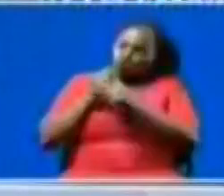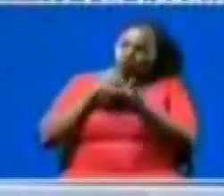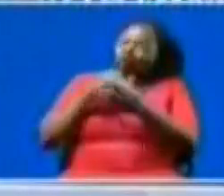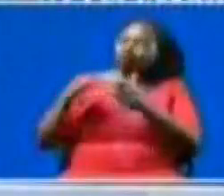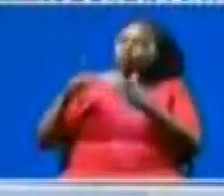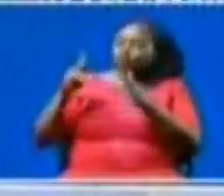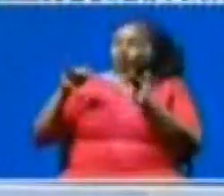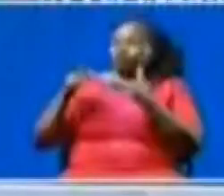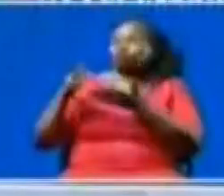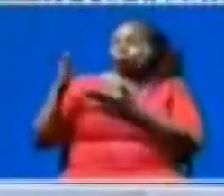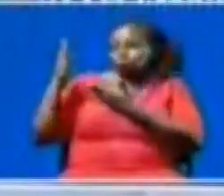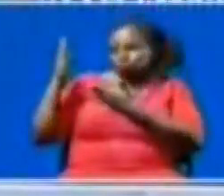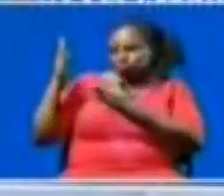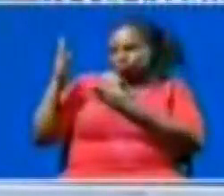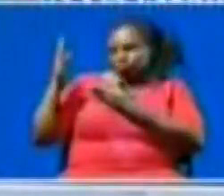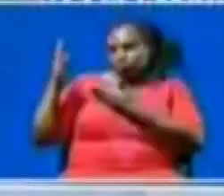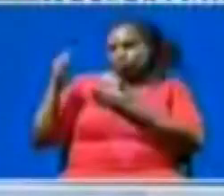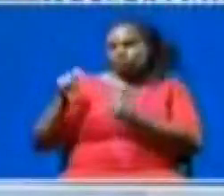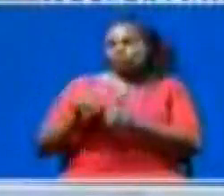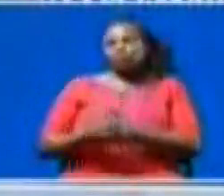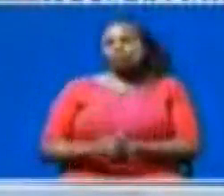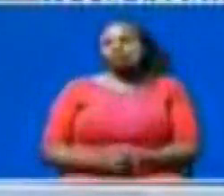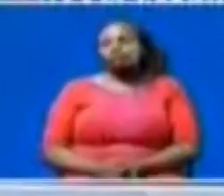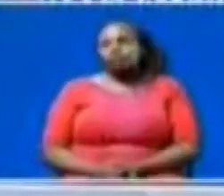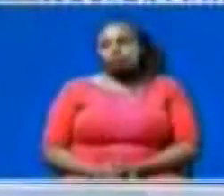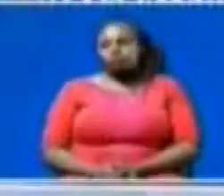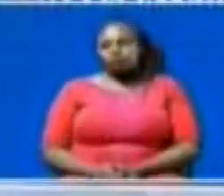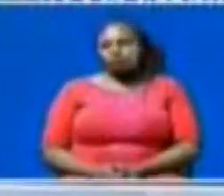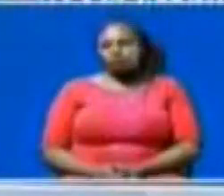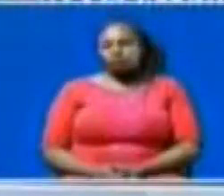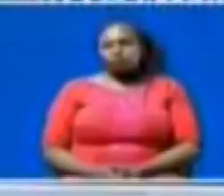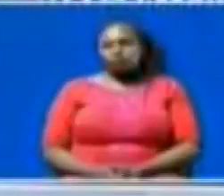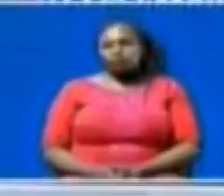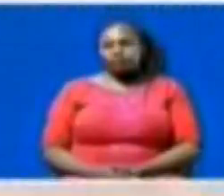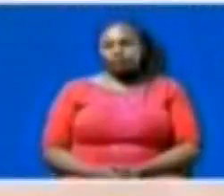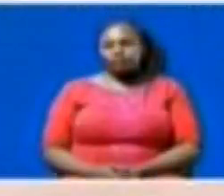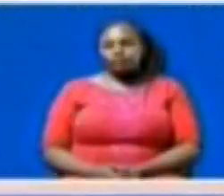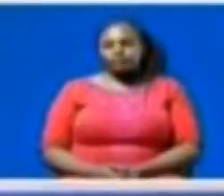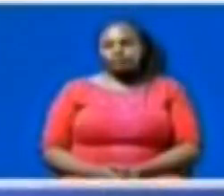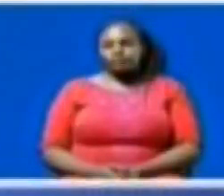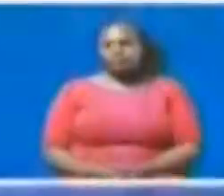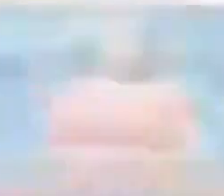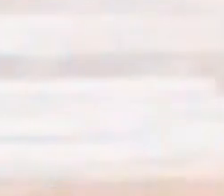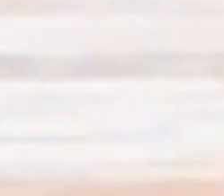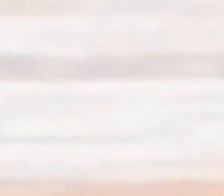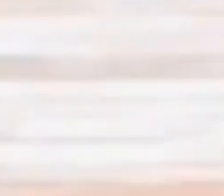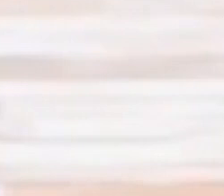it. Here's Katie and Timothy Otieno with tonight's special report, Cuts for Cure.